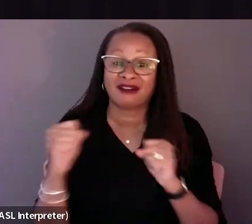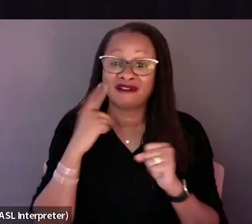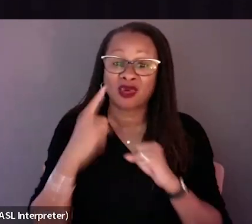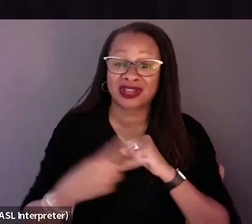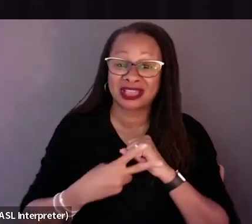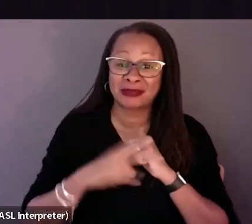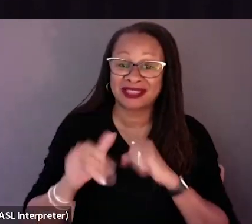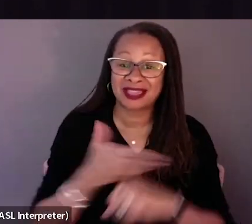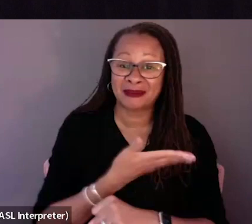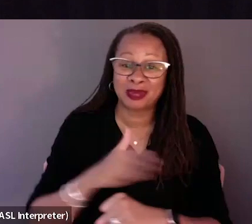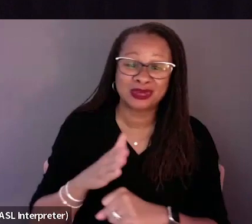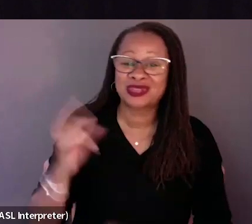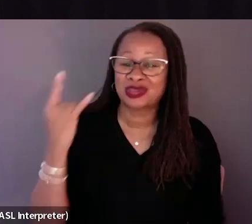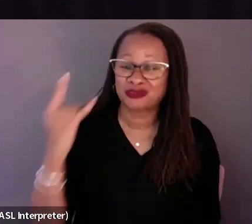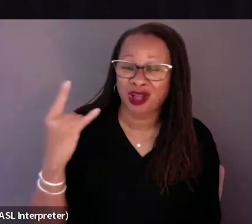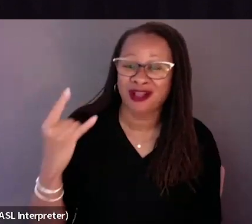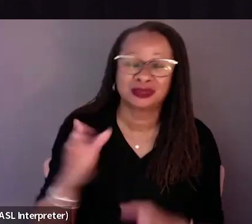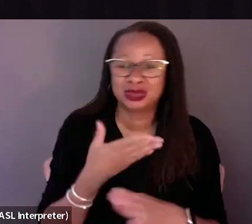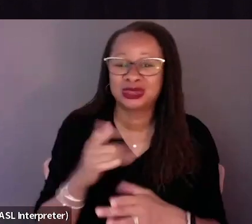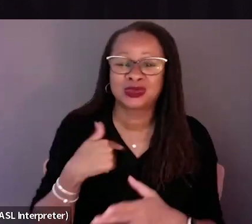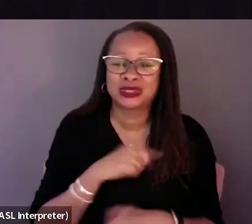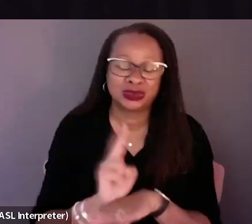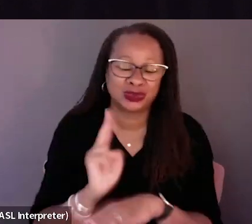the music that we used, like, you know,